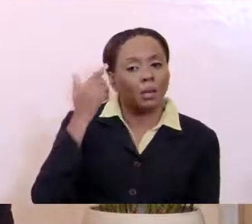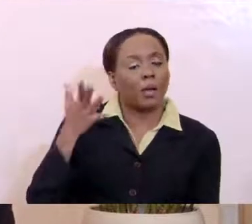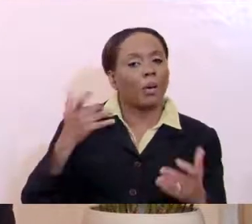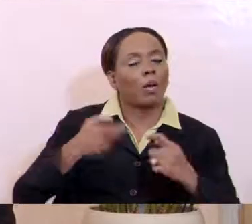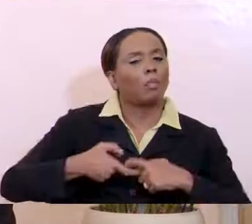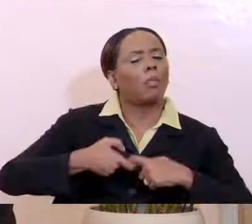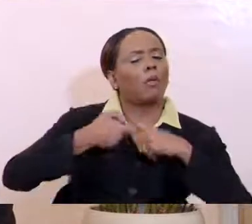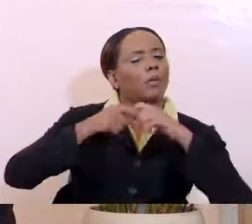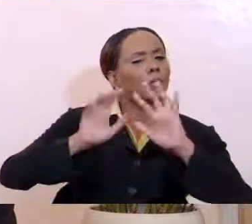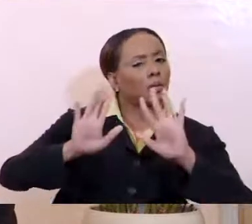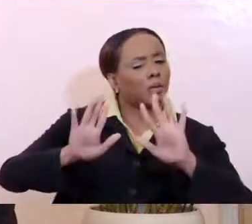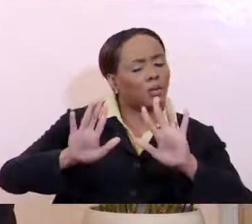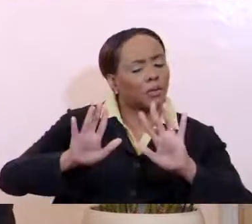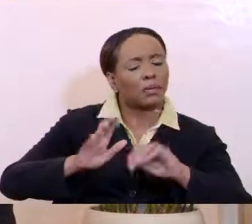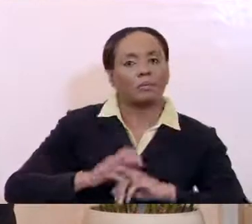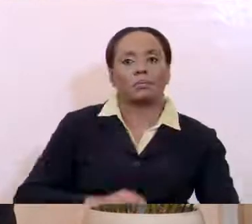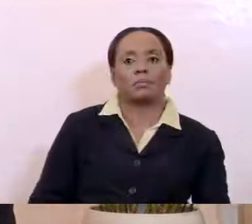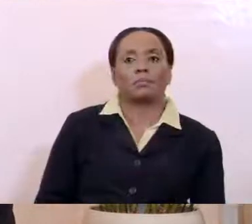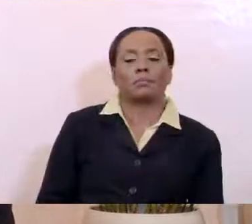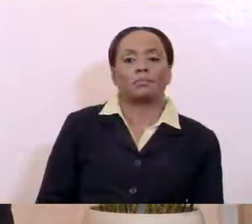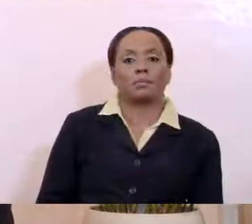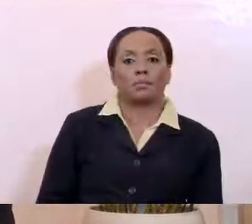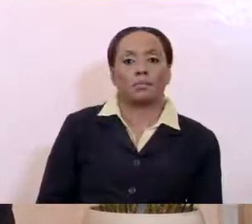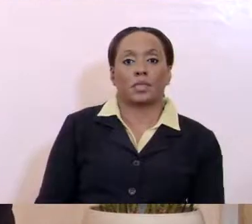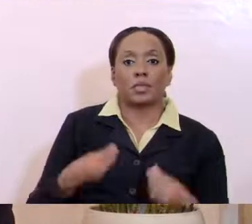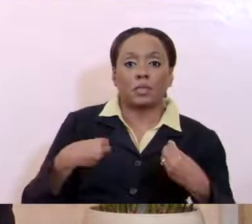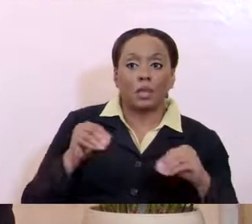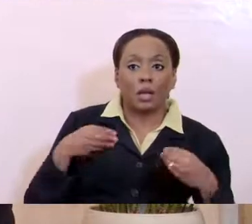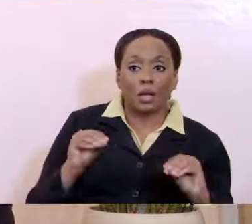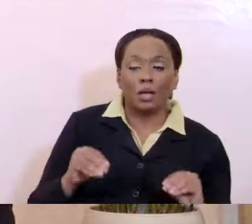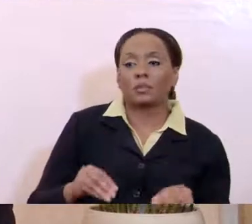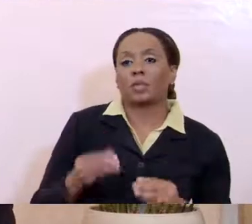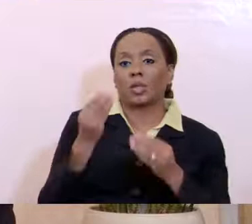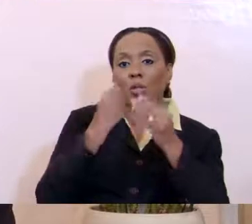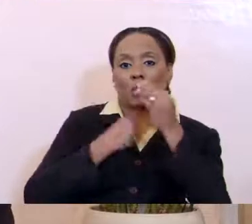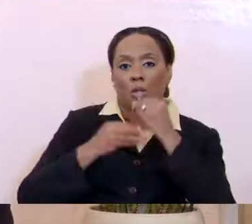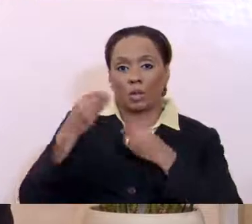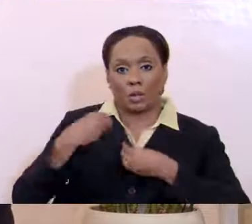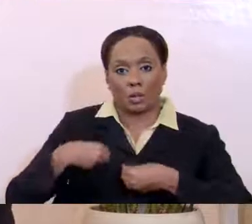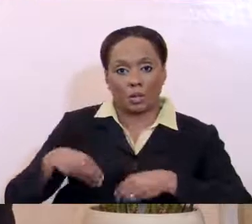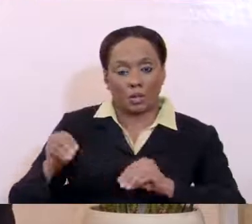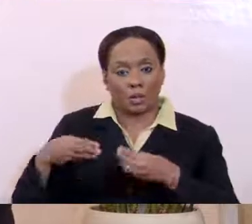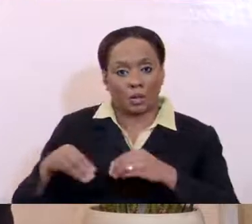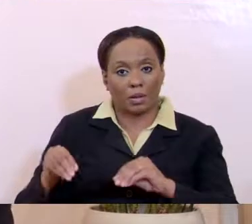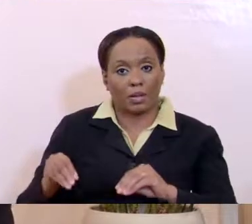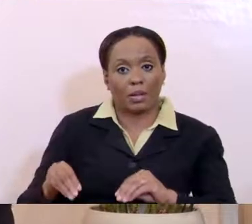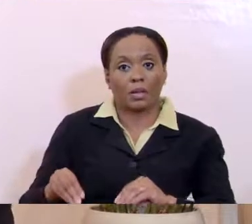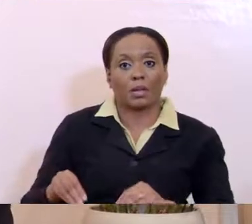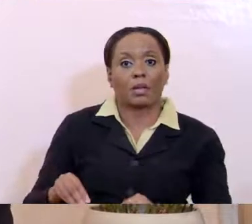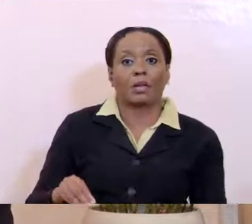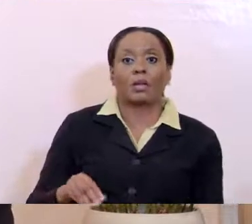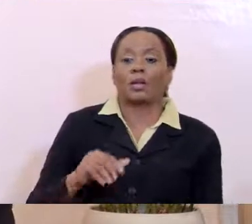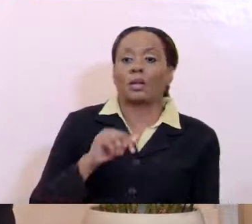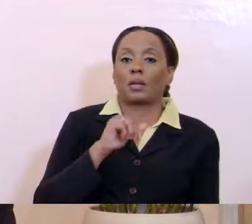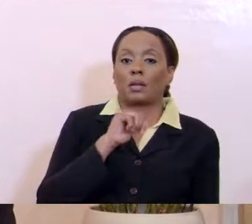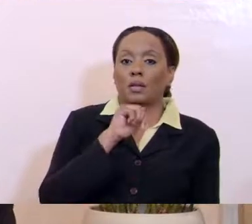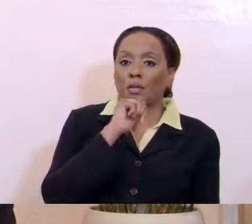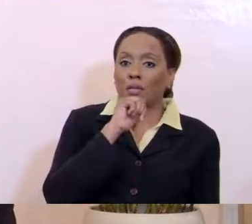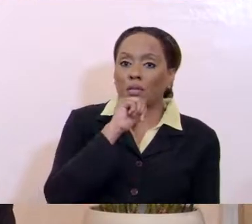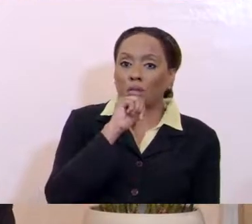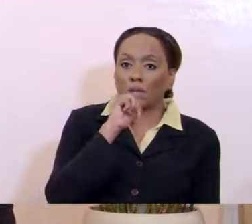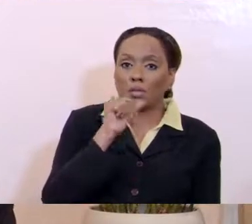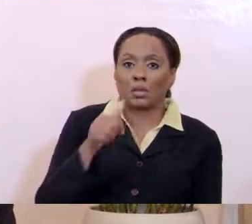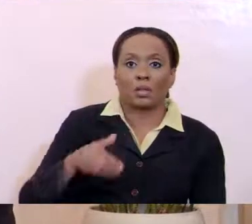get out of hand. Shops, supermarkets, all of those things will not be allowed